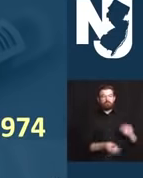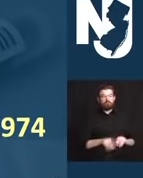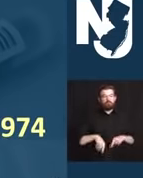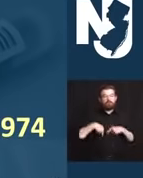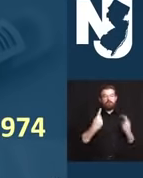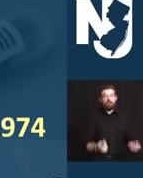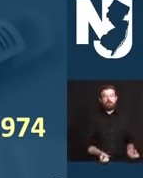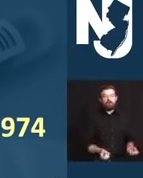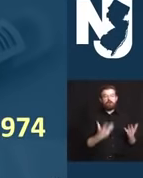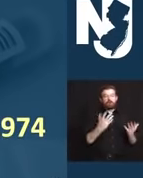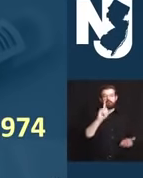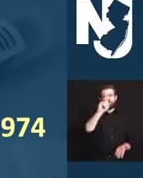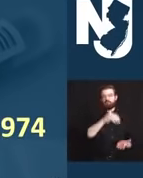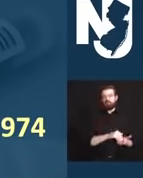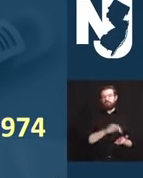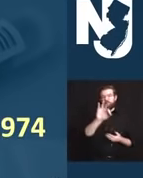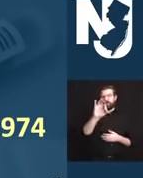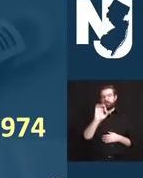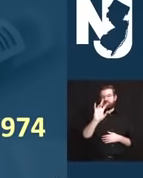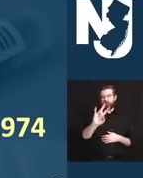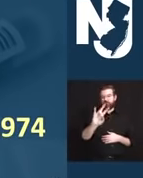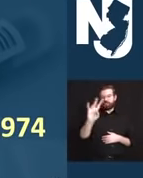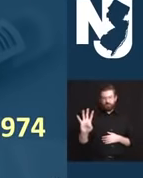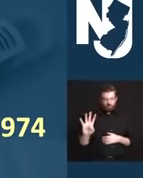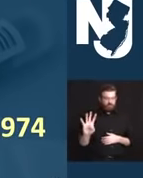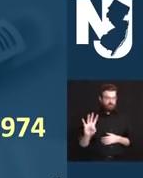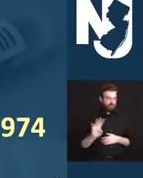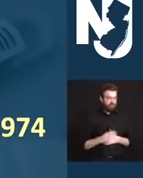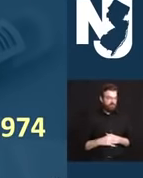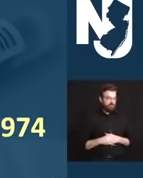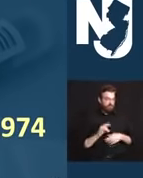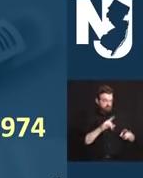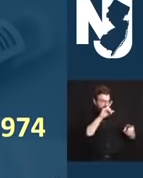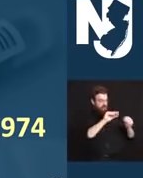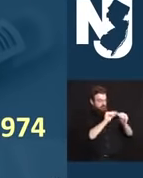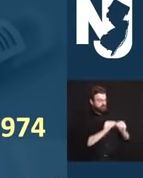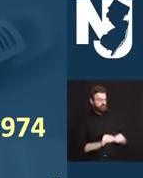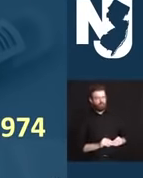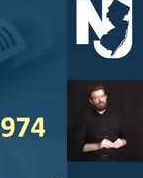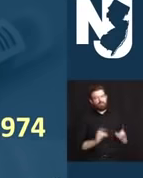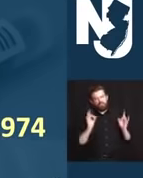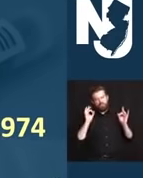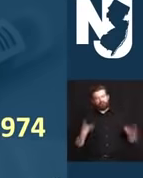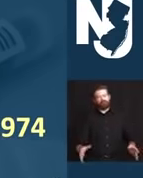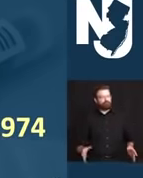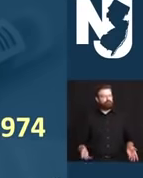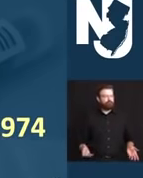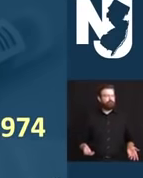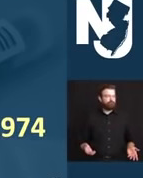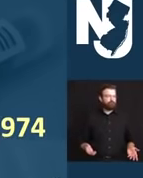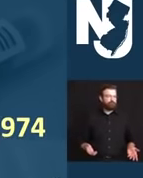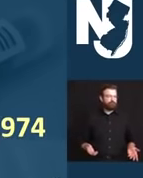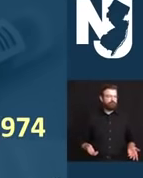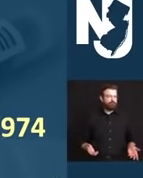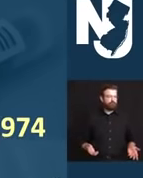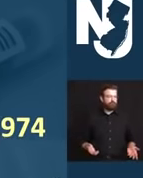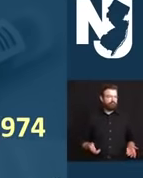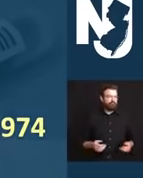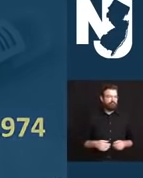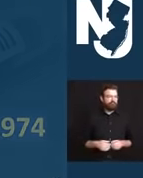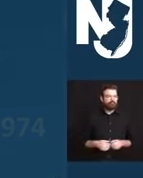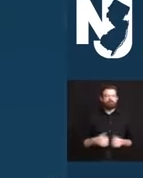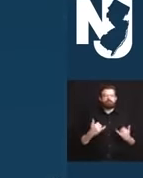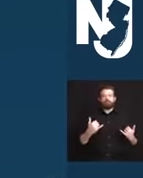1,974. Unfathomable numbers. As we do each day, let's remember some of those who we have